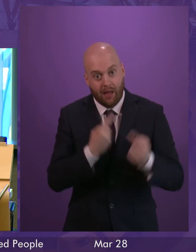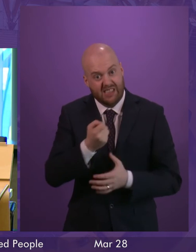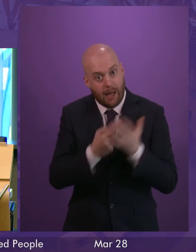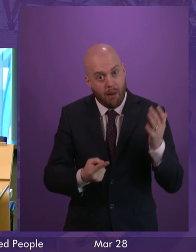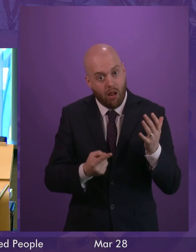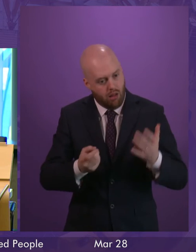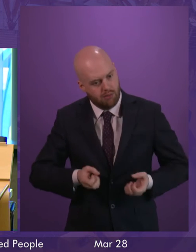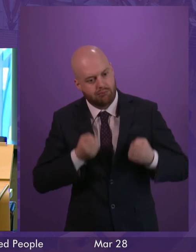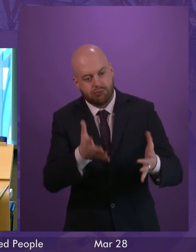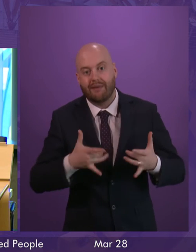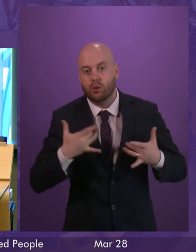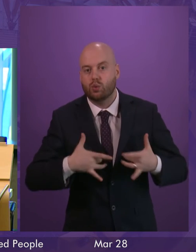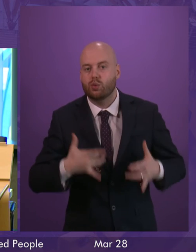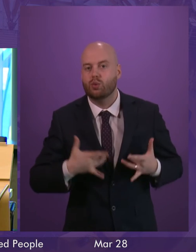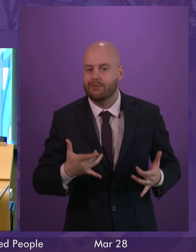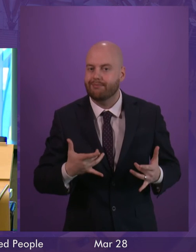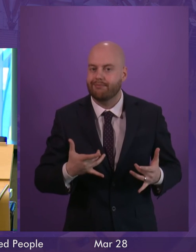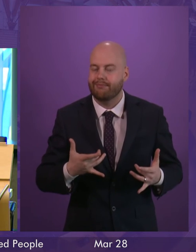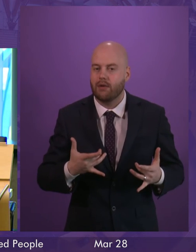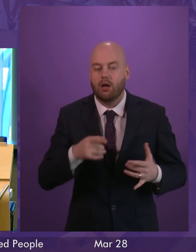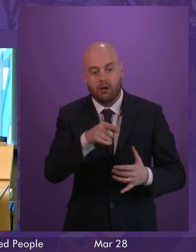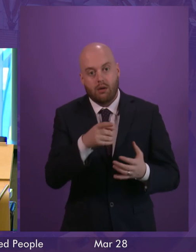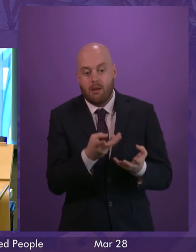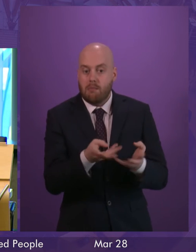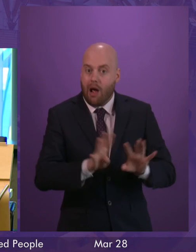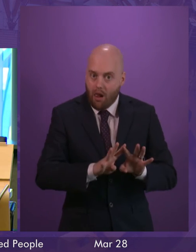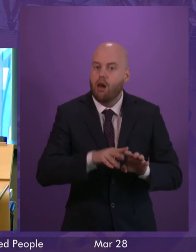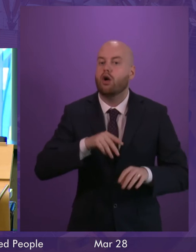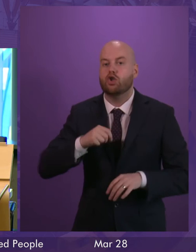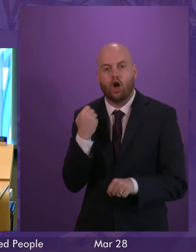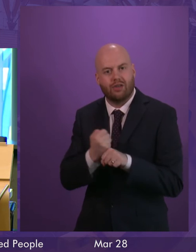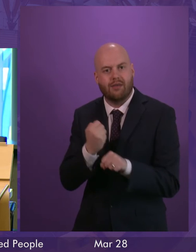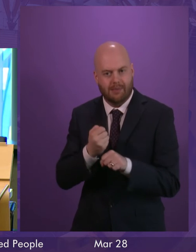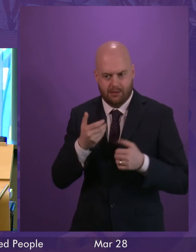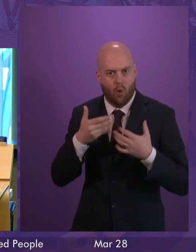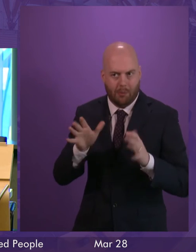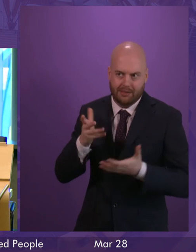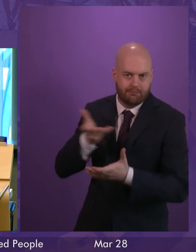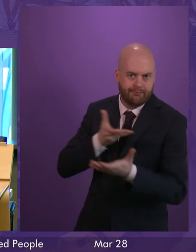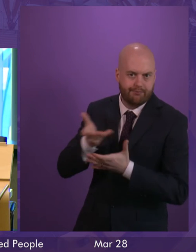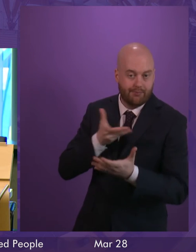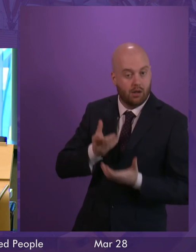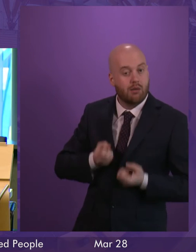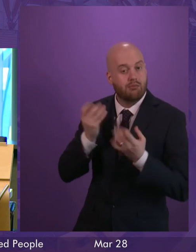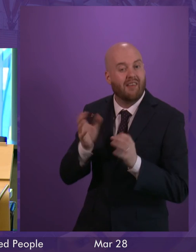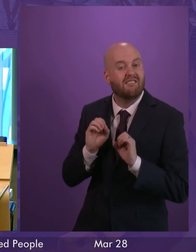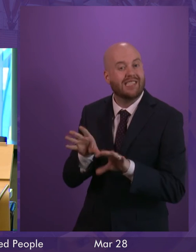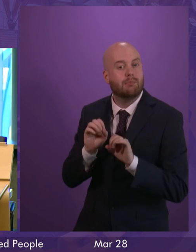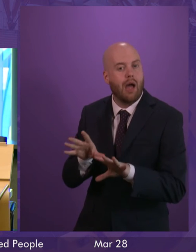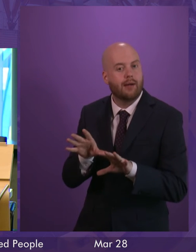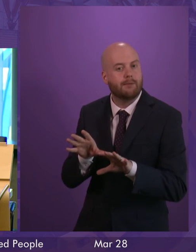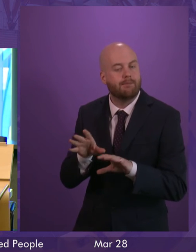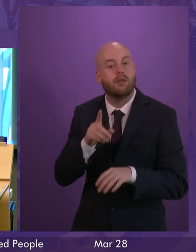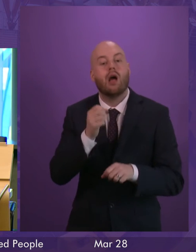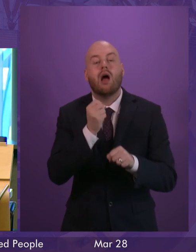panel has open dialogue with the Scottish Government and provides feedback on policy proposals. The Glasgow Disability Alliance